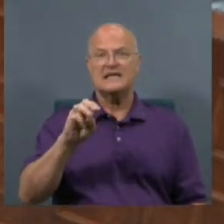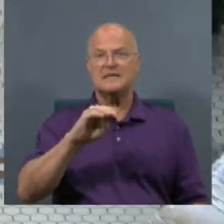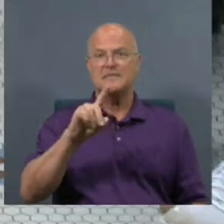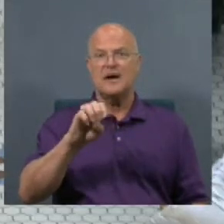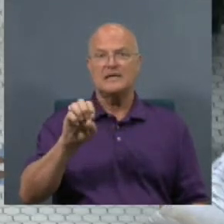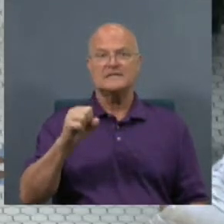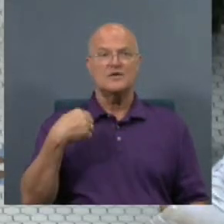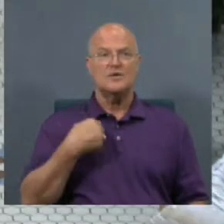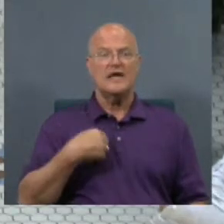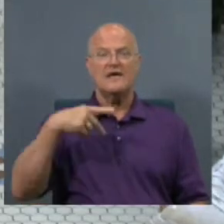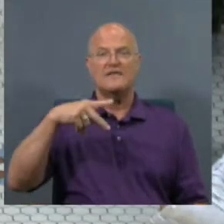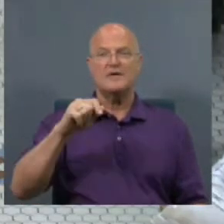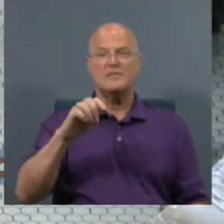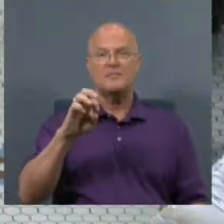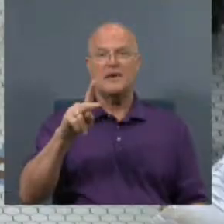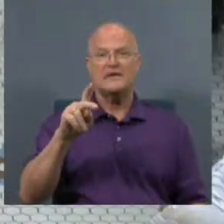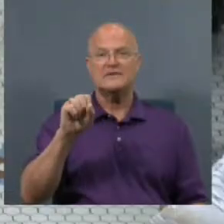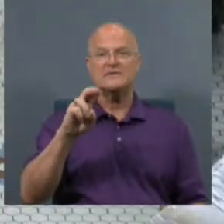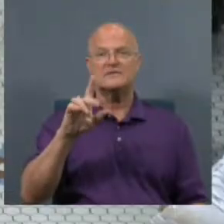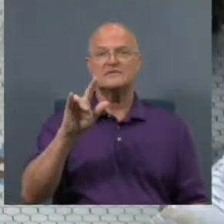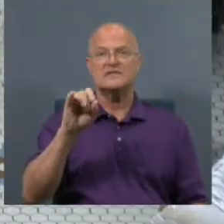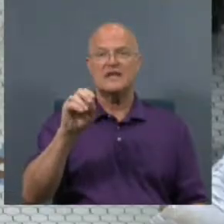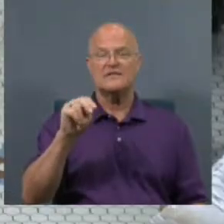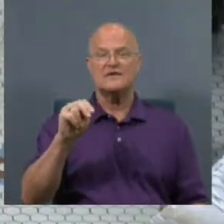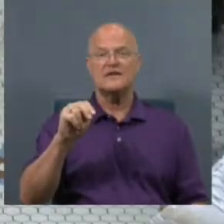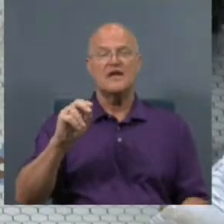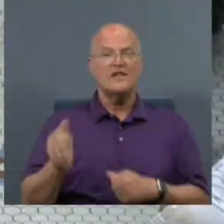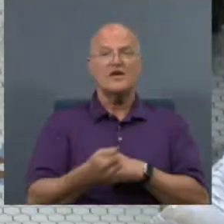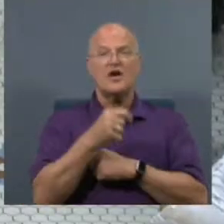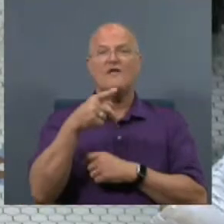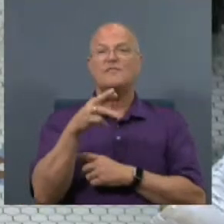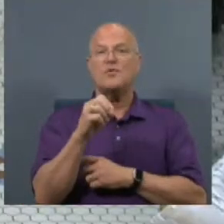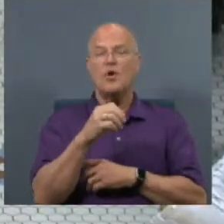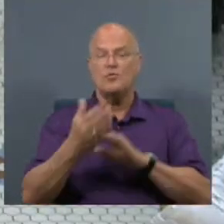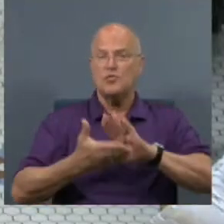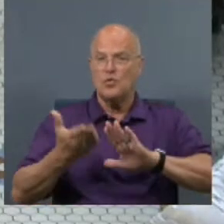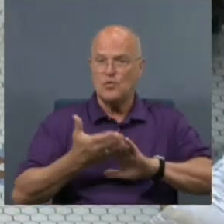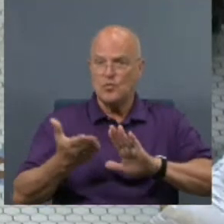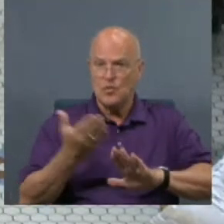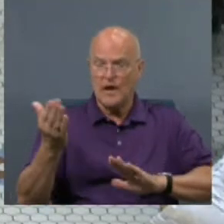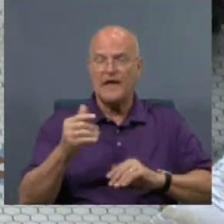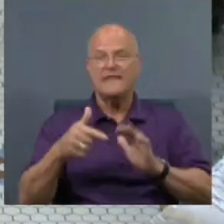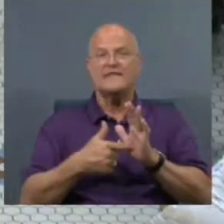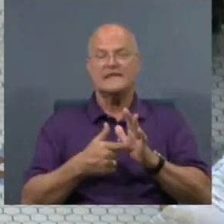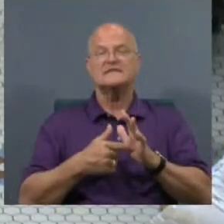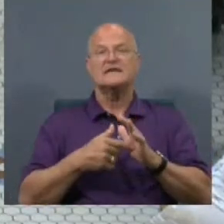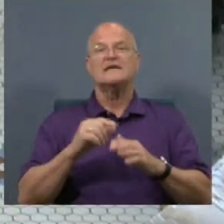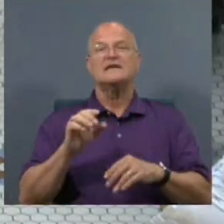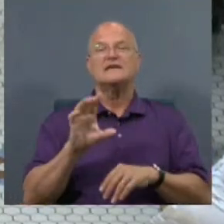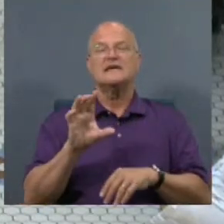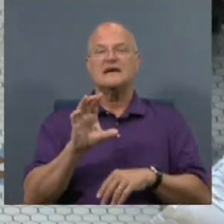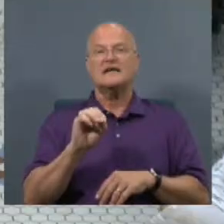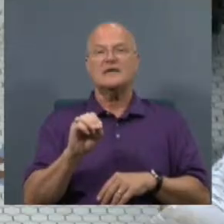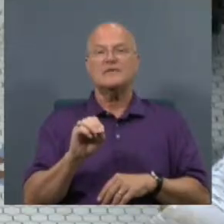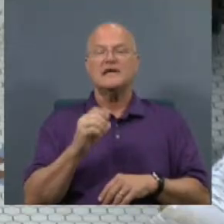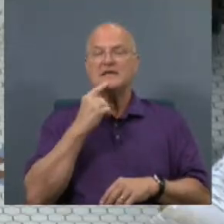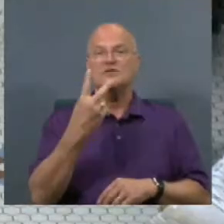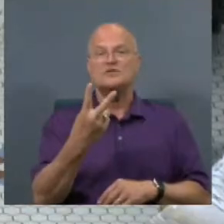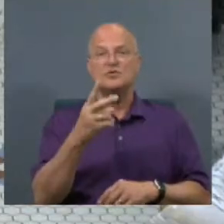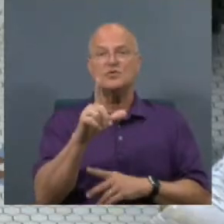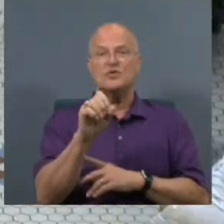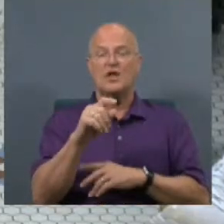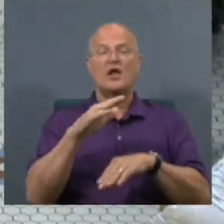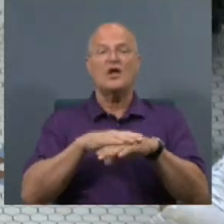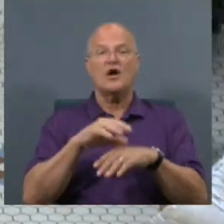project. We also have Patrick Sullivan, the golf pro, who is going to run the facility. This is a 2-lot development. It is